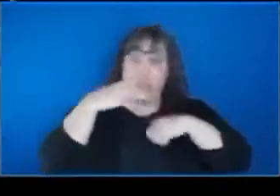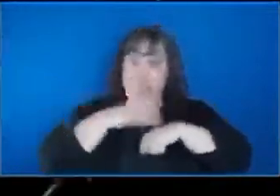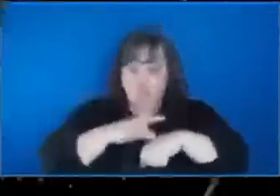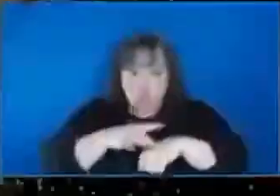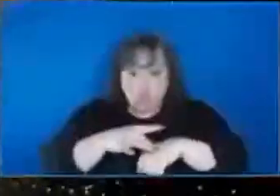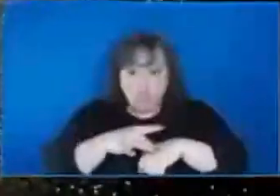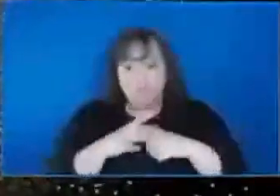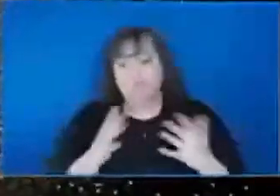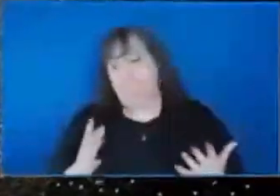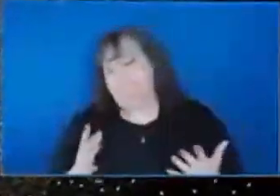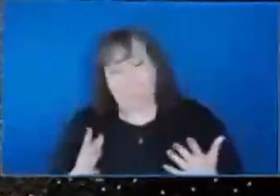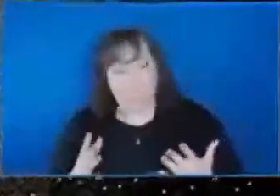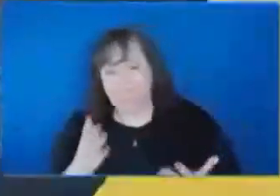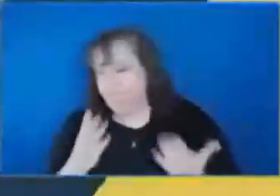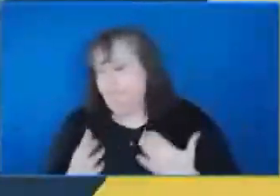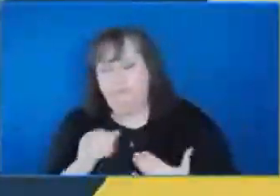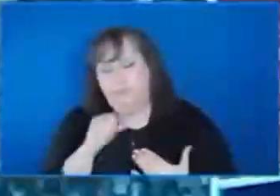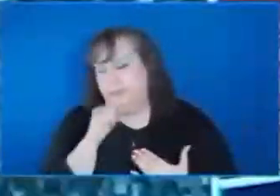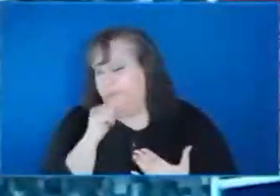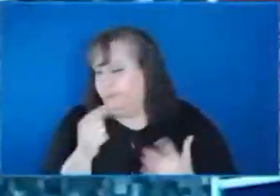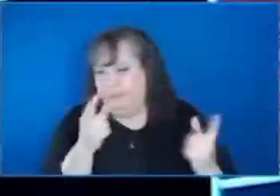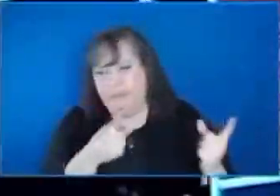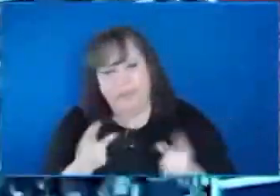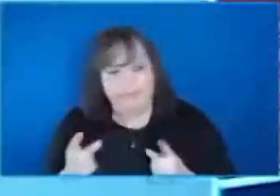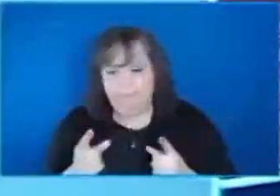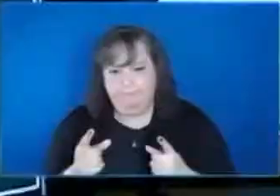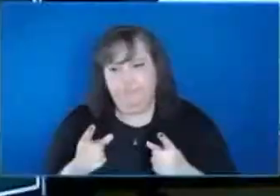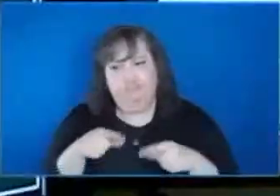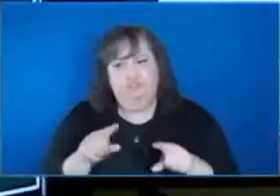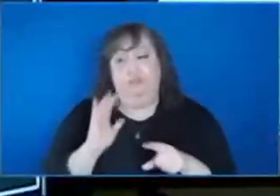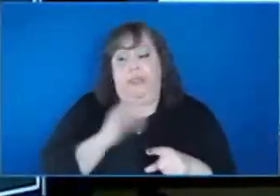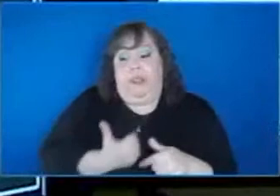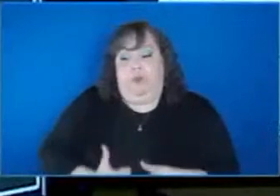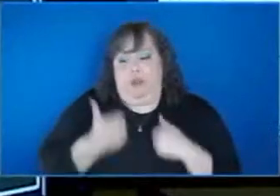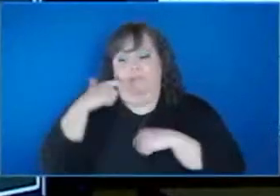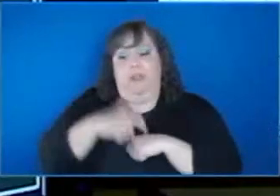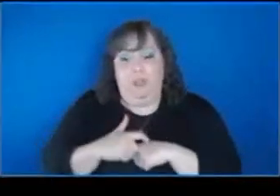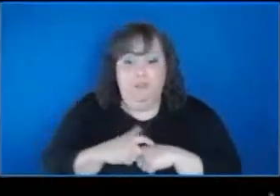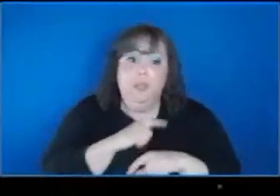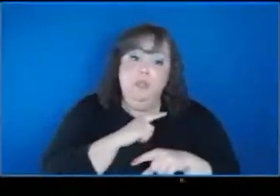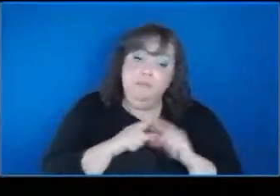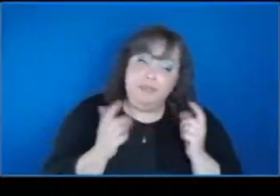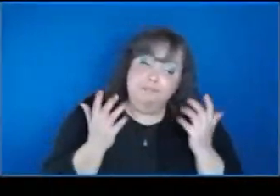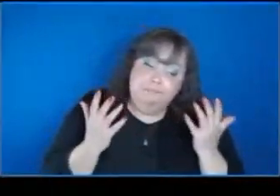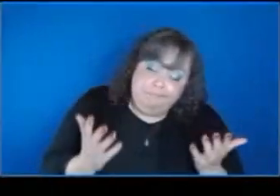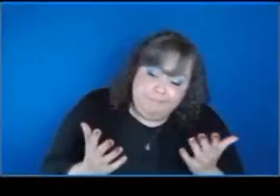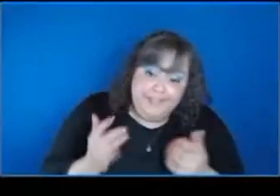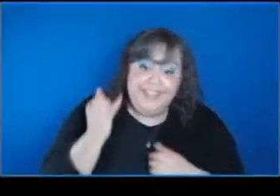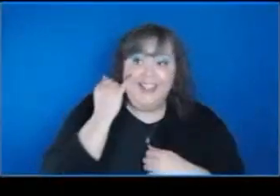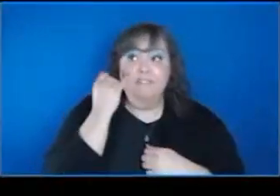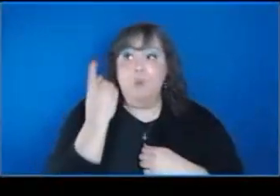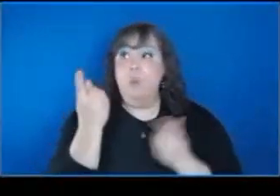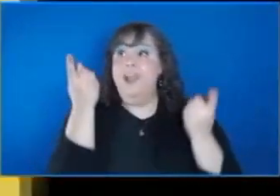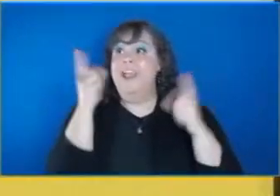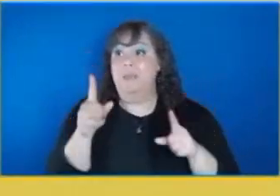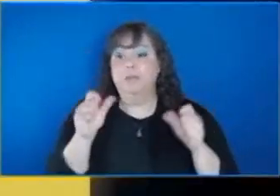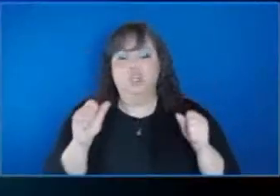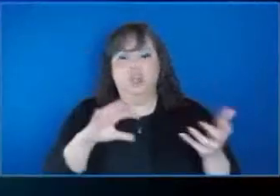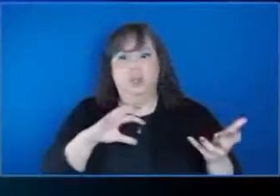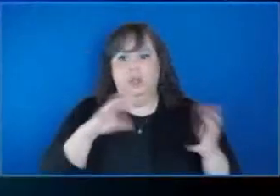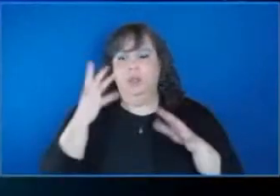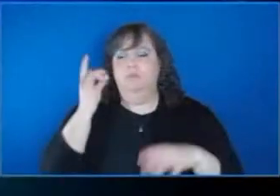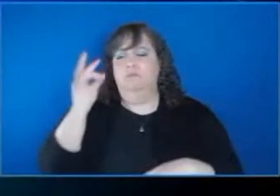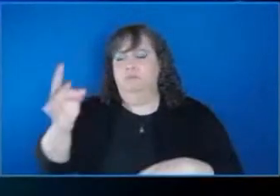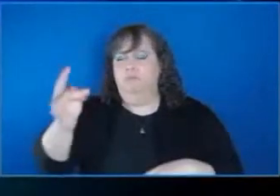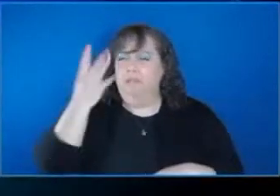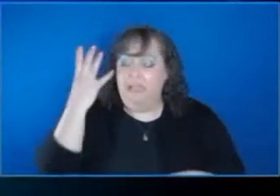a significant asteroid impact is going to occur in our lifetimes. However, that said, if even one happens, it could be really bad. And that's why we want to go